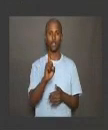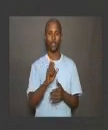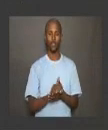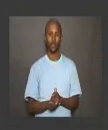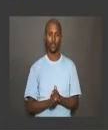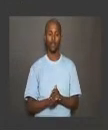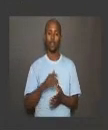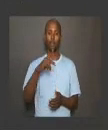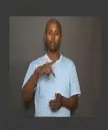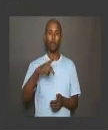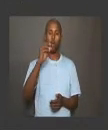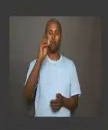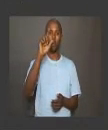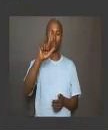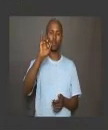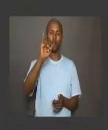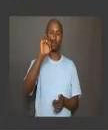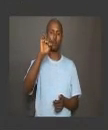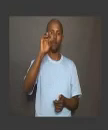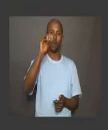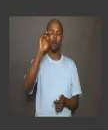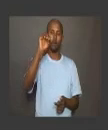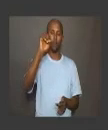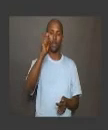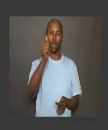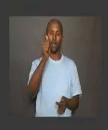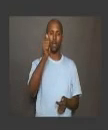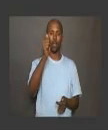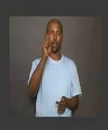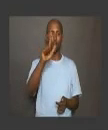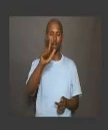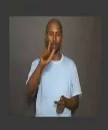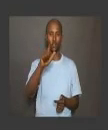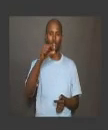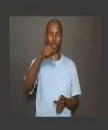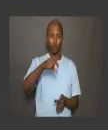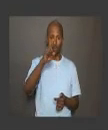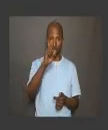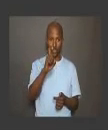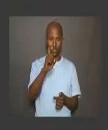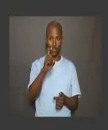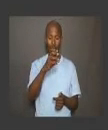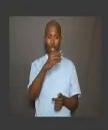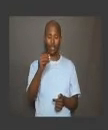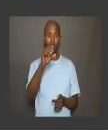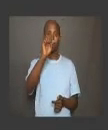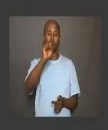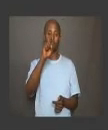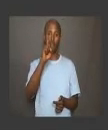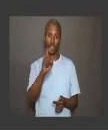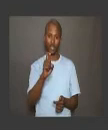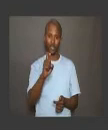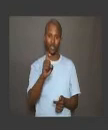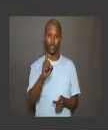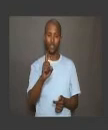x be polynomials such that Q of x and S of